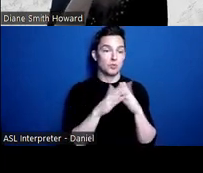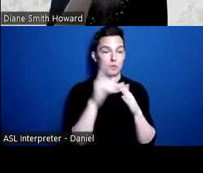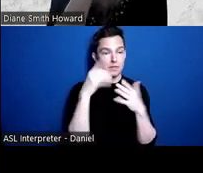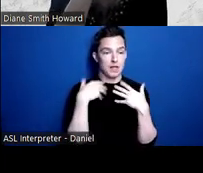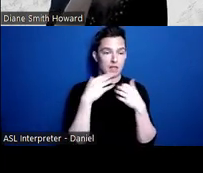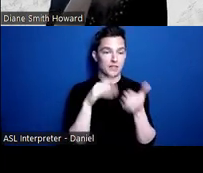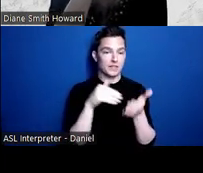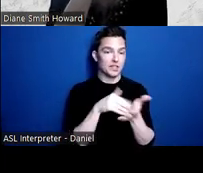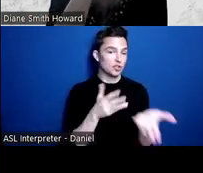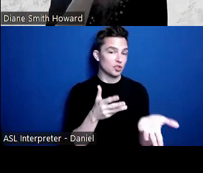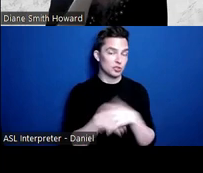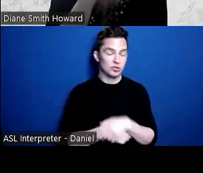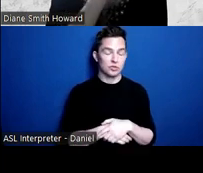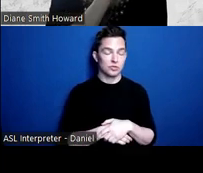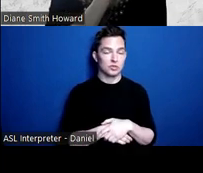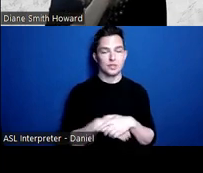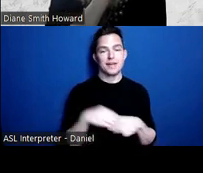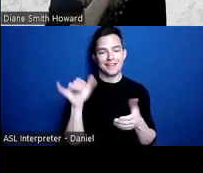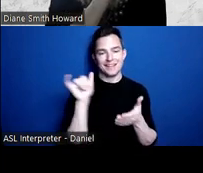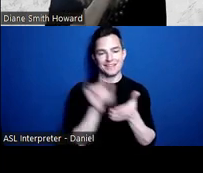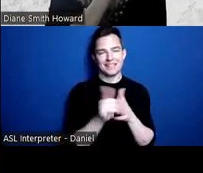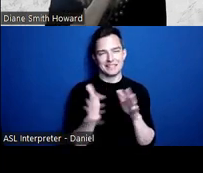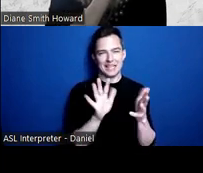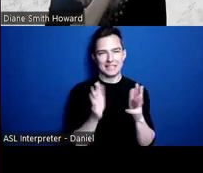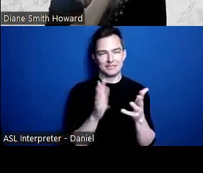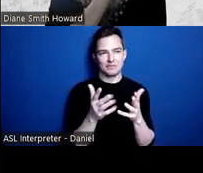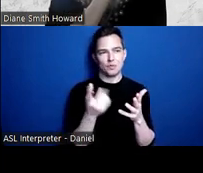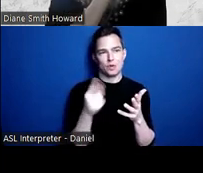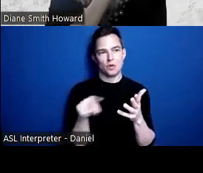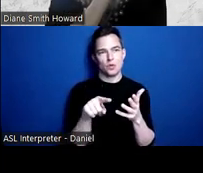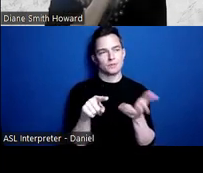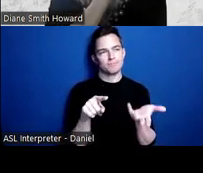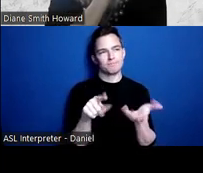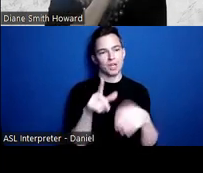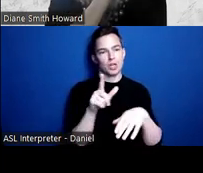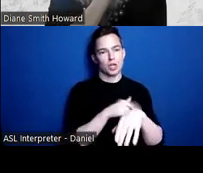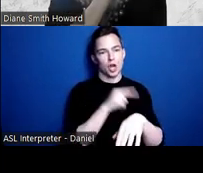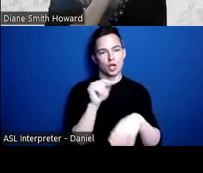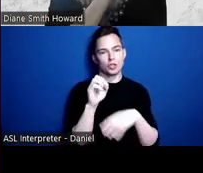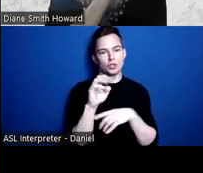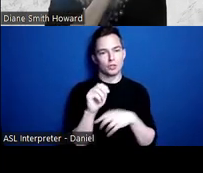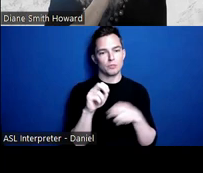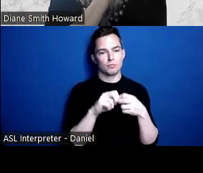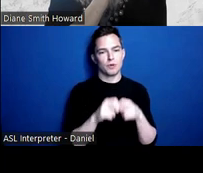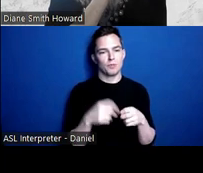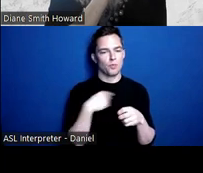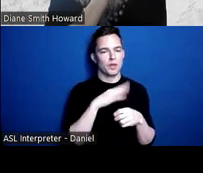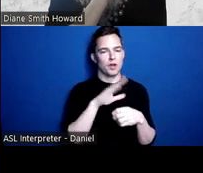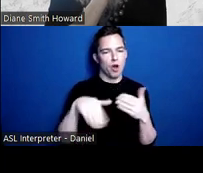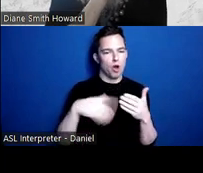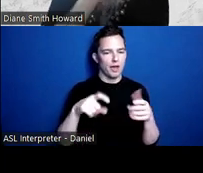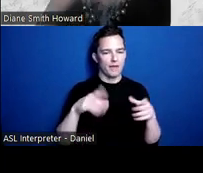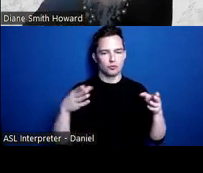center. And that's kind of one of those long-term problems that we all have to